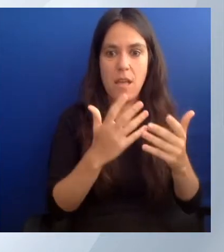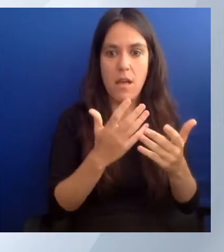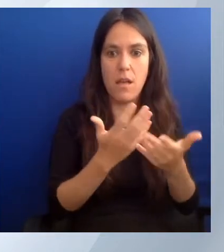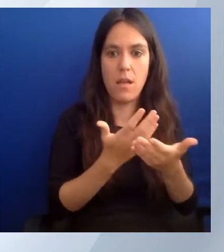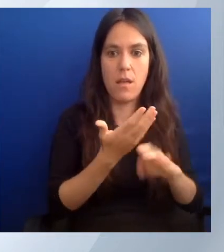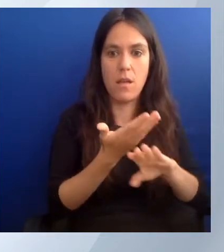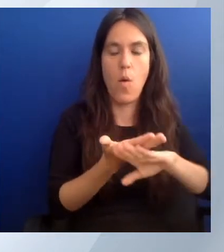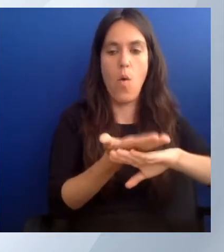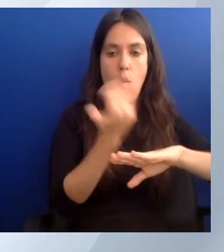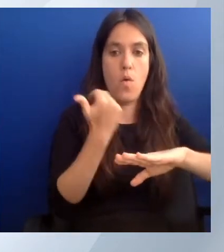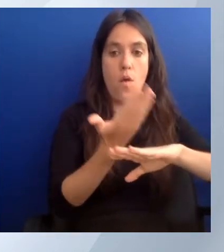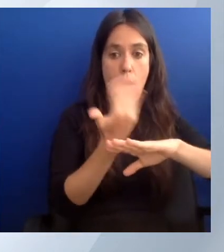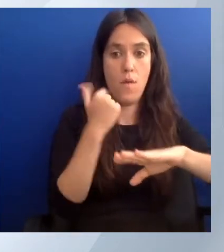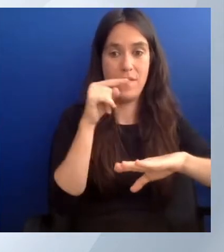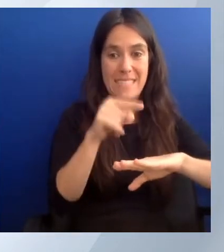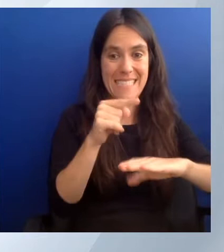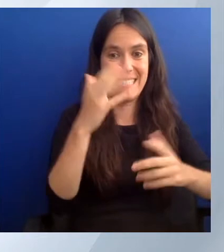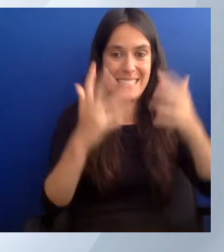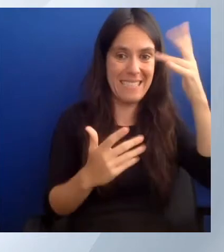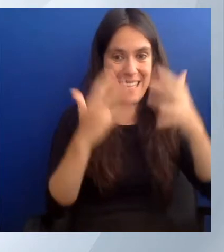to add.